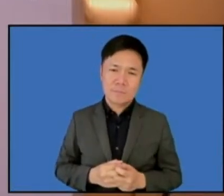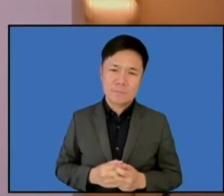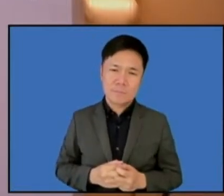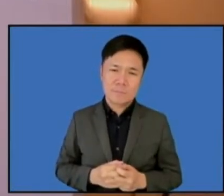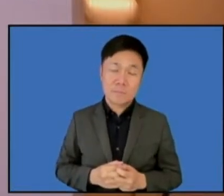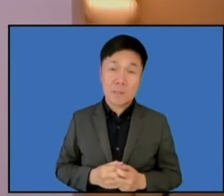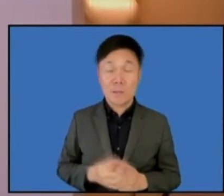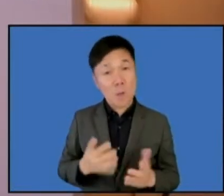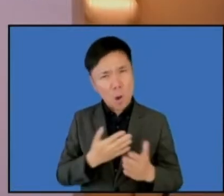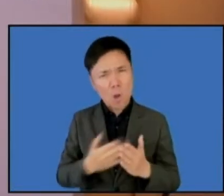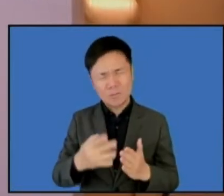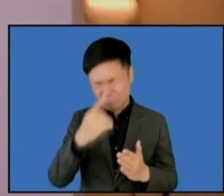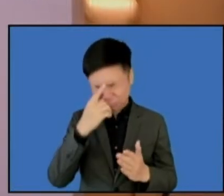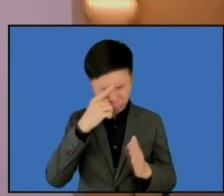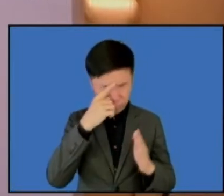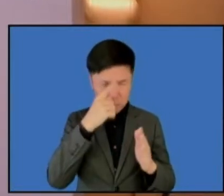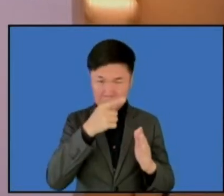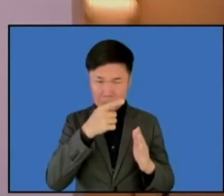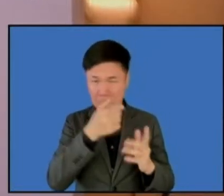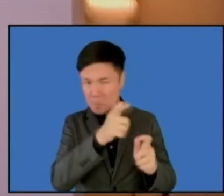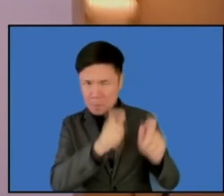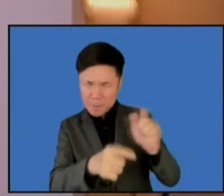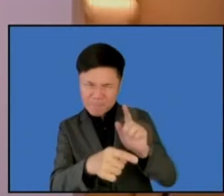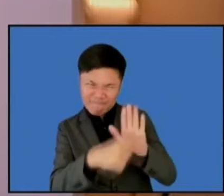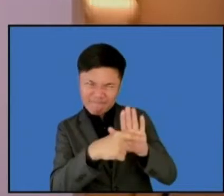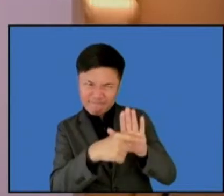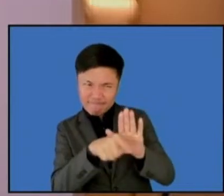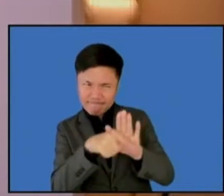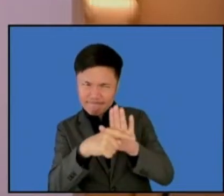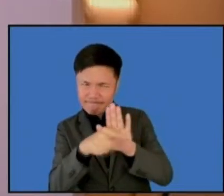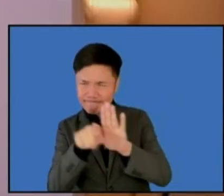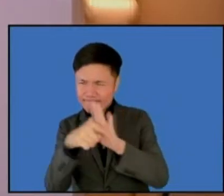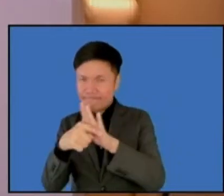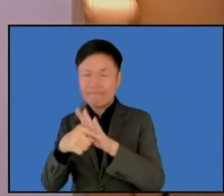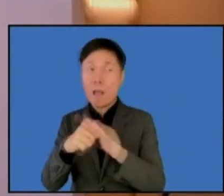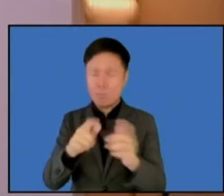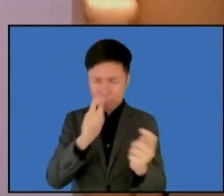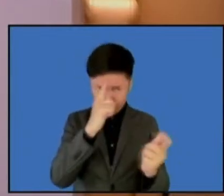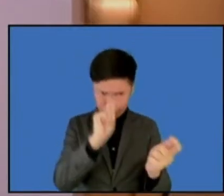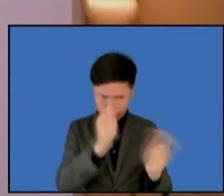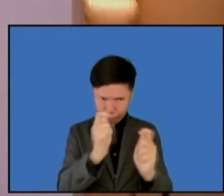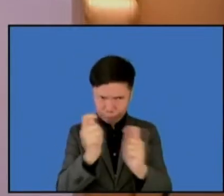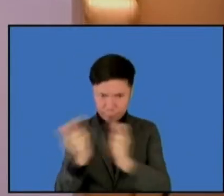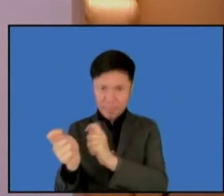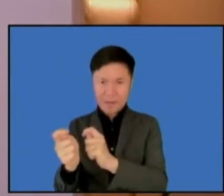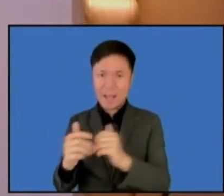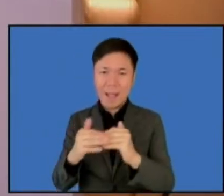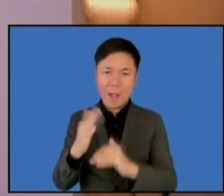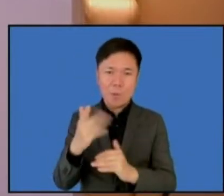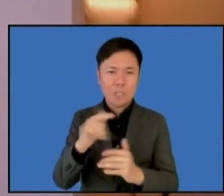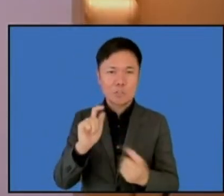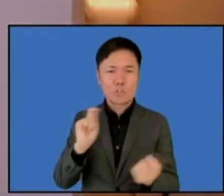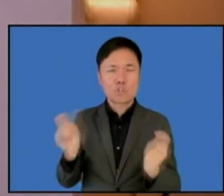negative perceptions? And how can we do this better? And what are the effective and actual challenges of